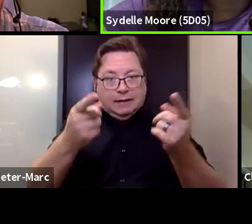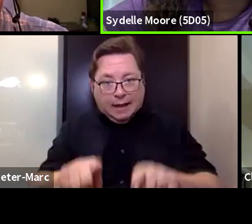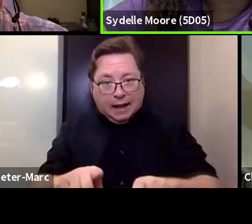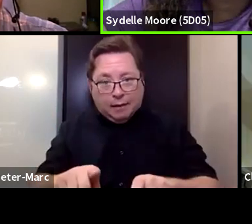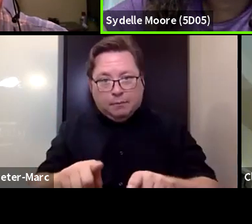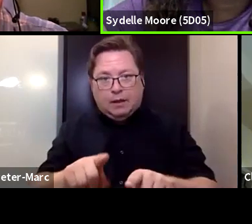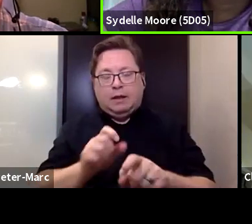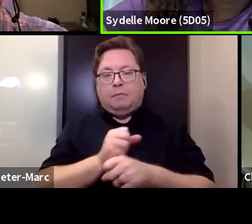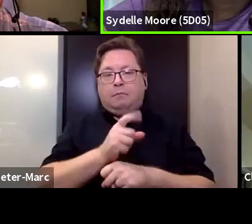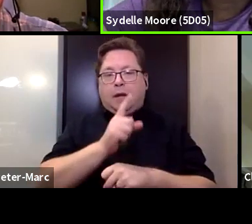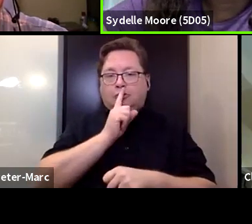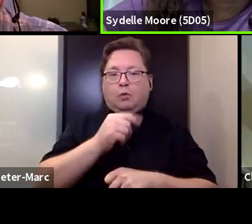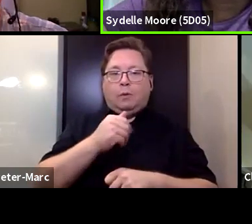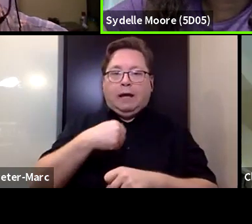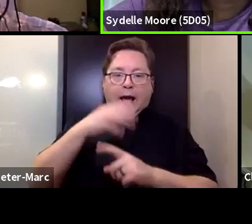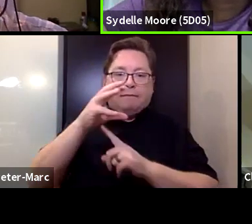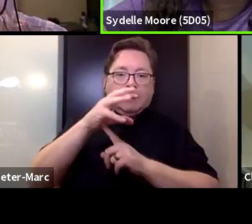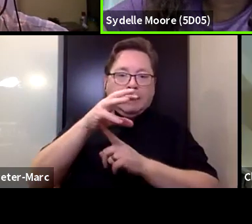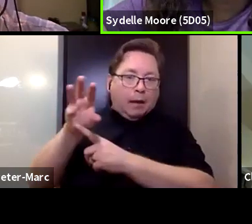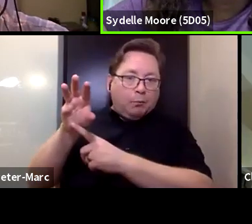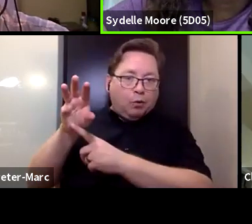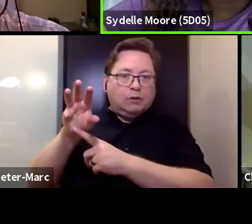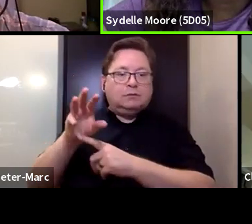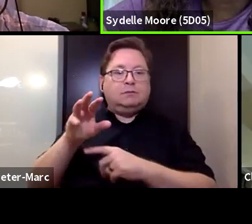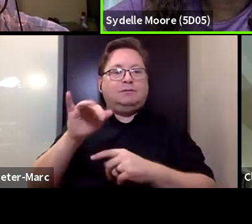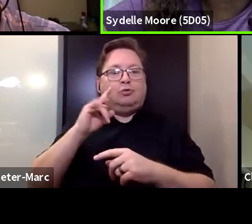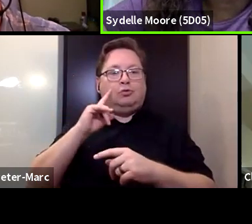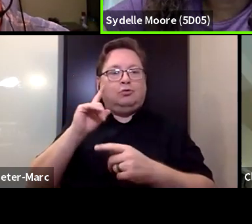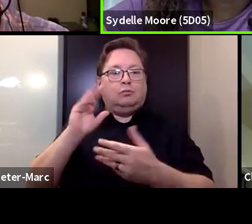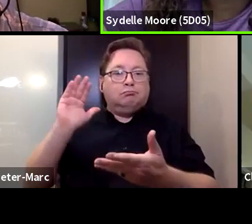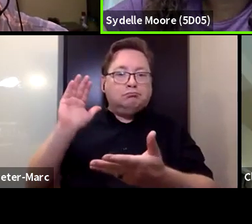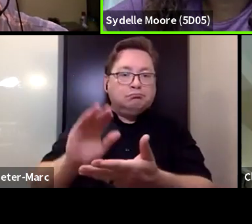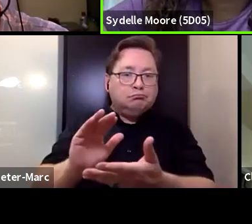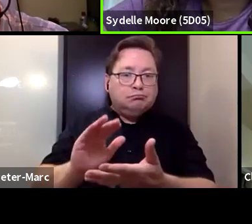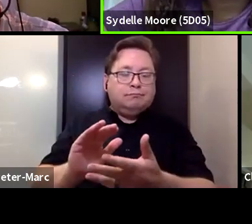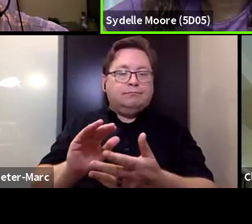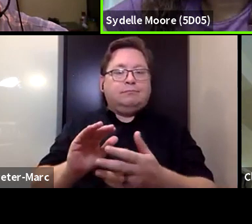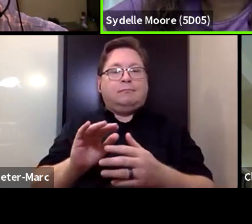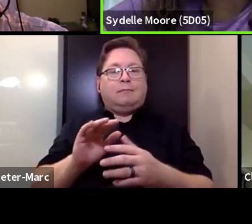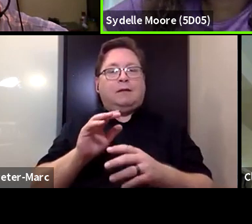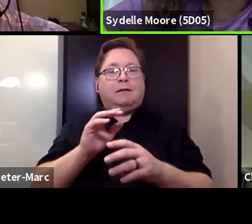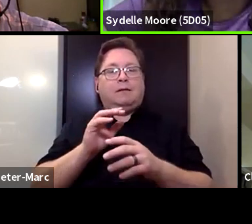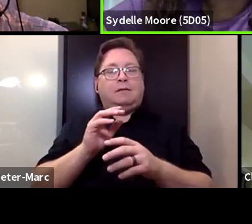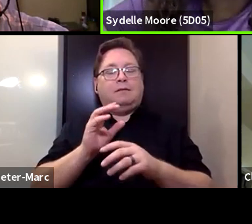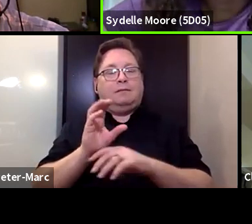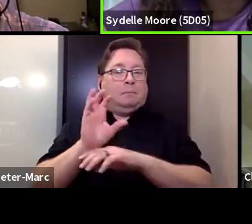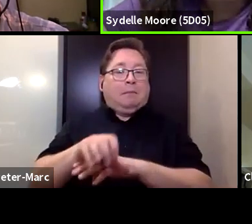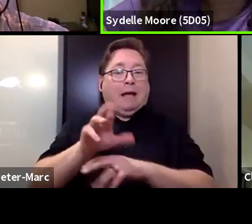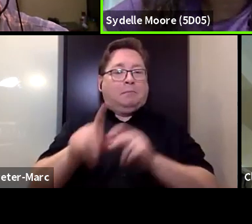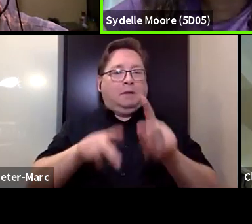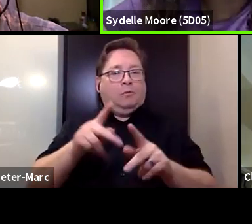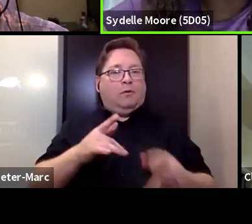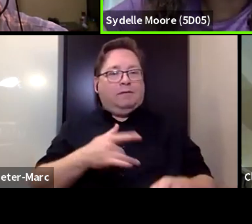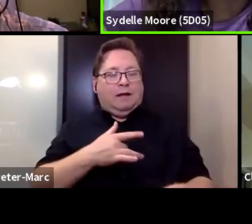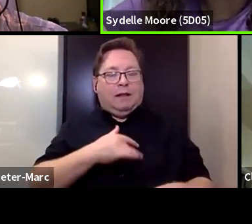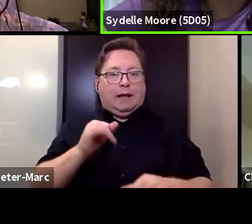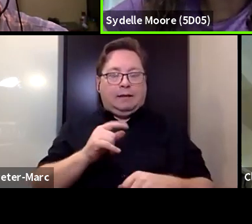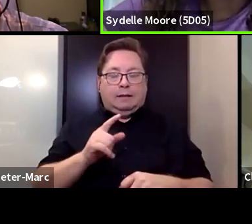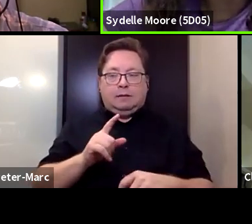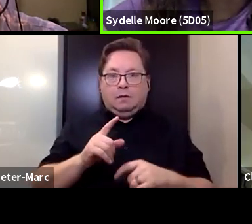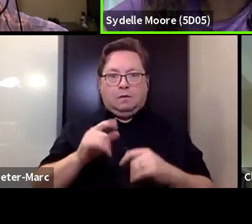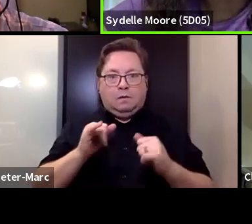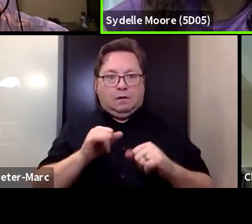using cameras as a deterrent for people to, basically sit and wait in certain